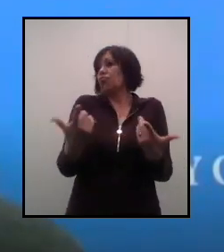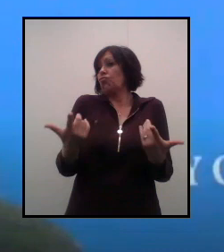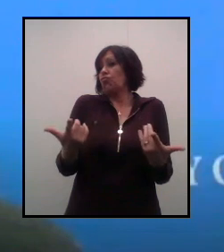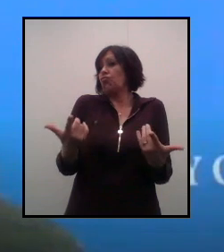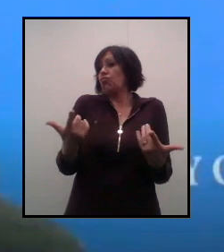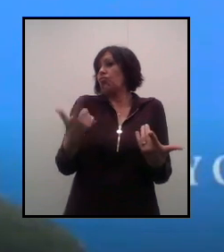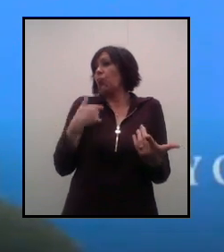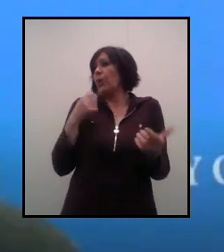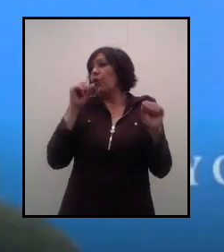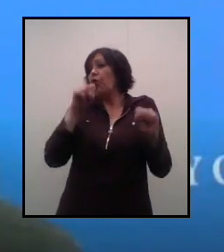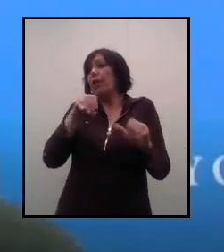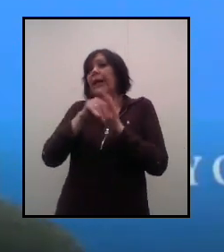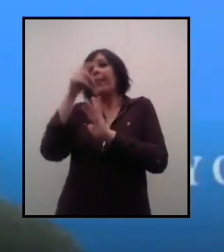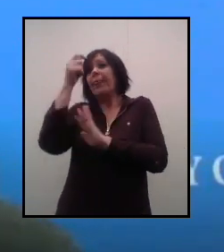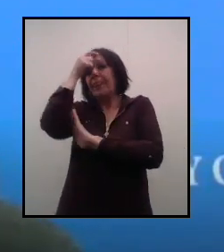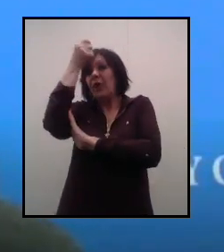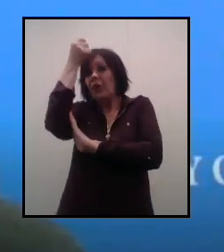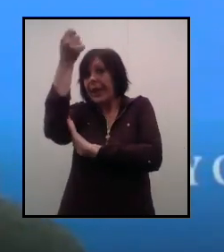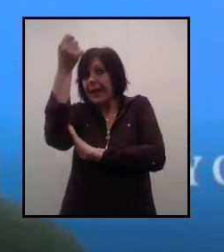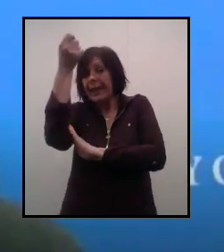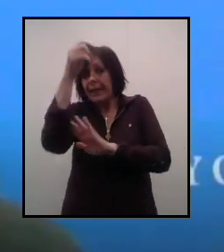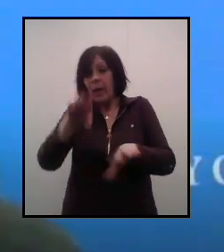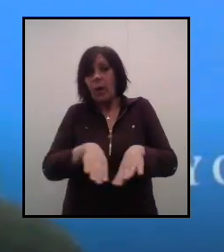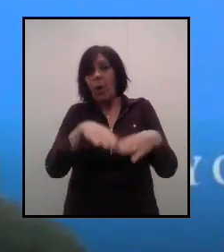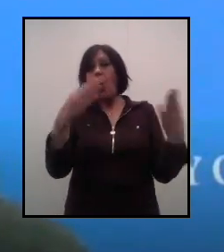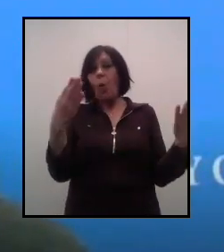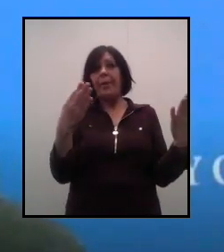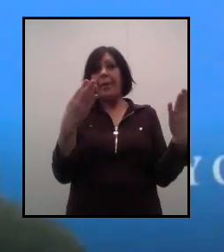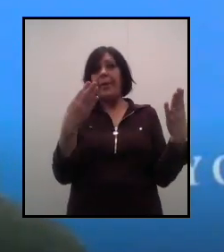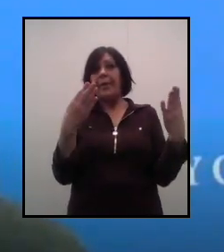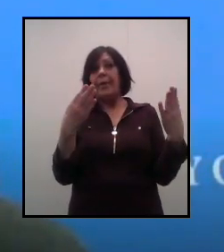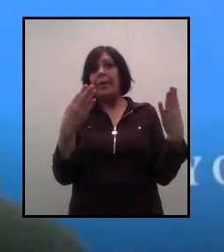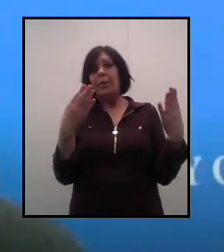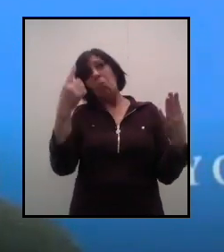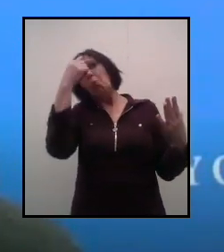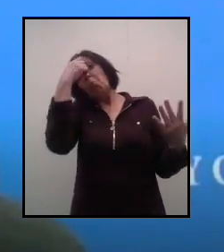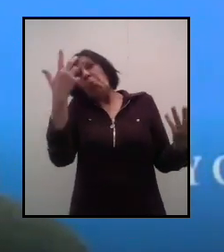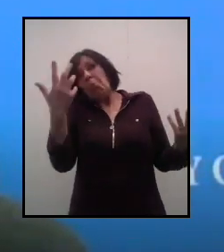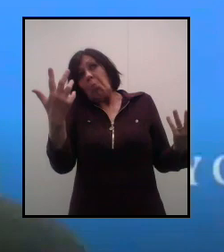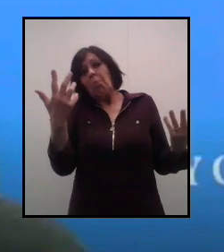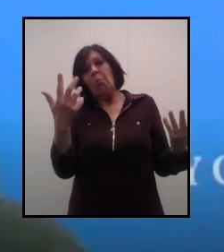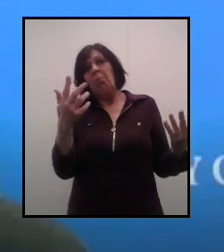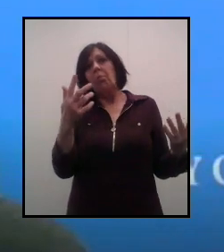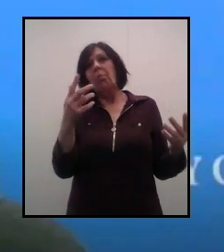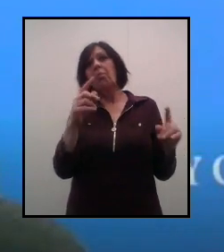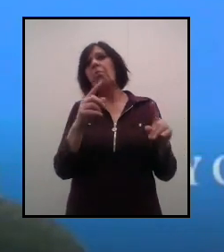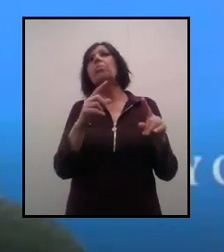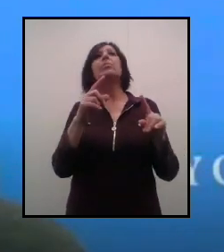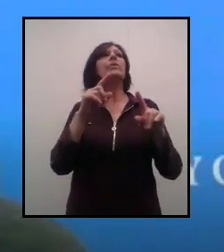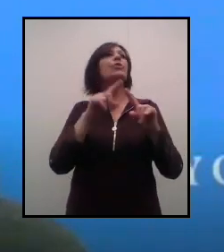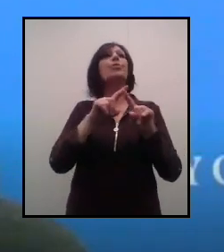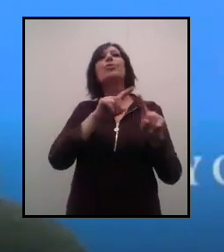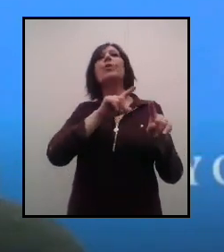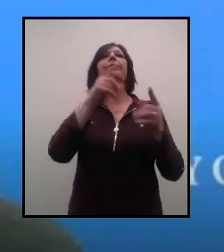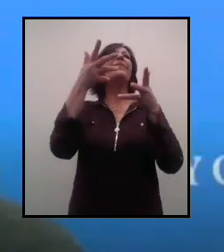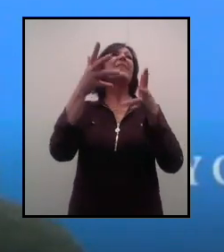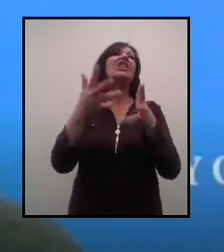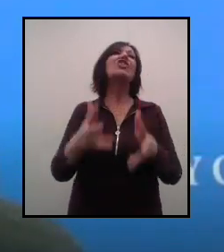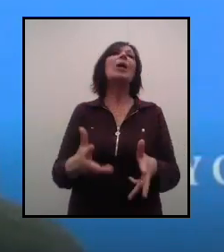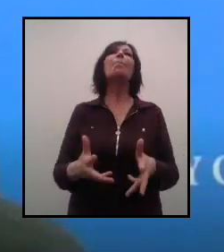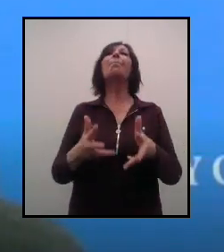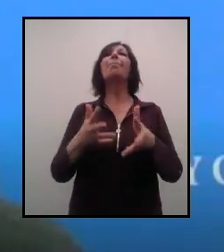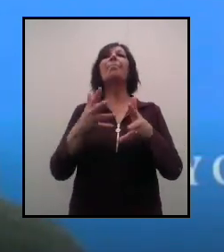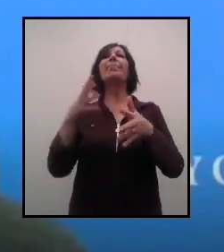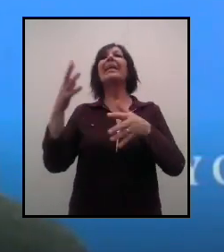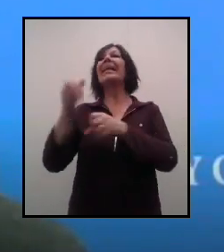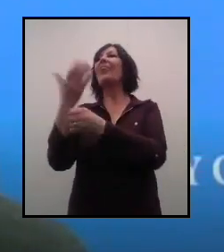could theoretically open for at least a couple weeks to give the students an opportunity to return, to gather the things, to finish up,